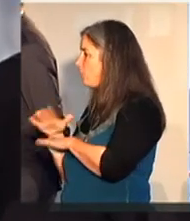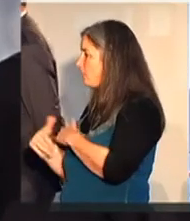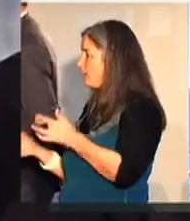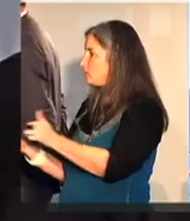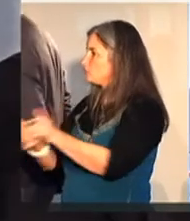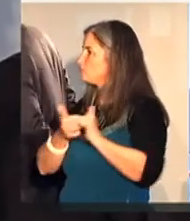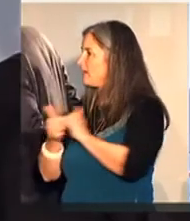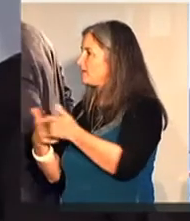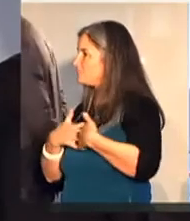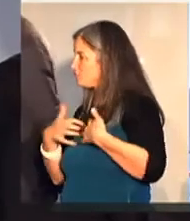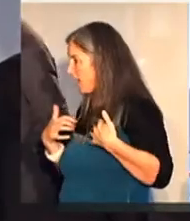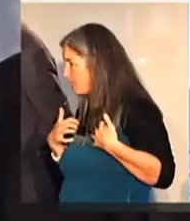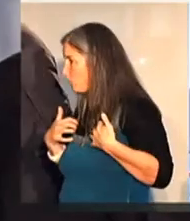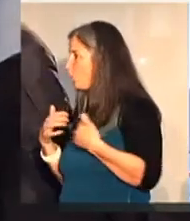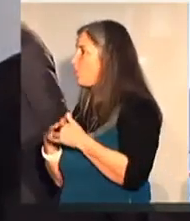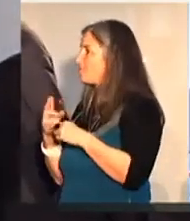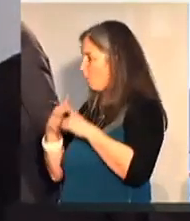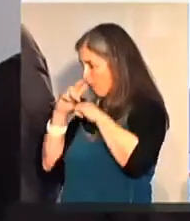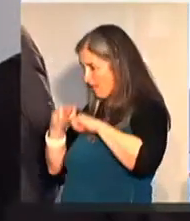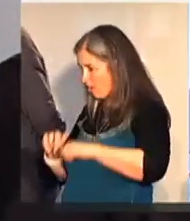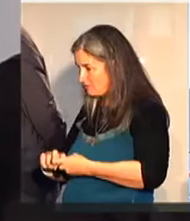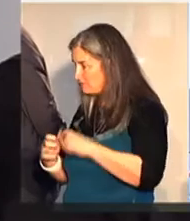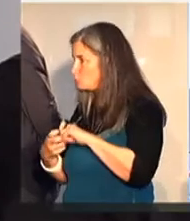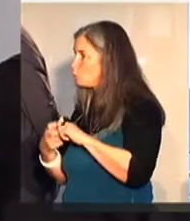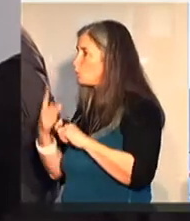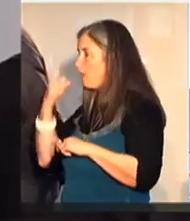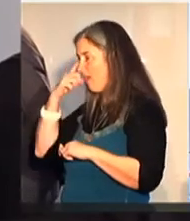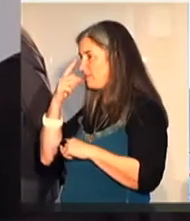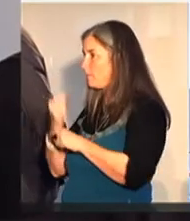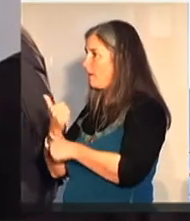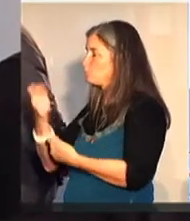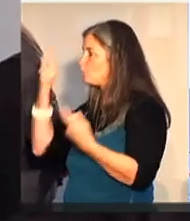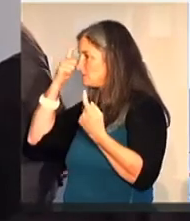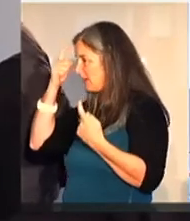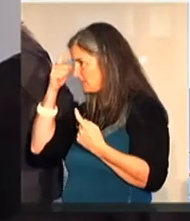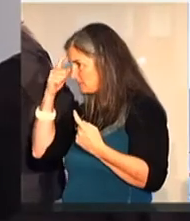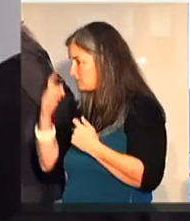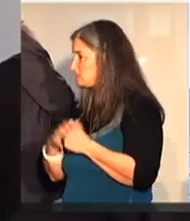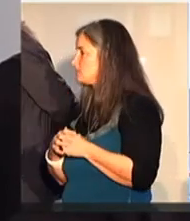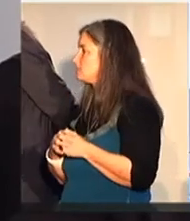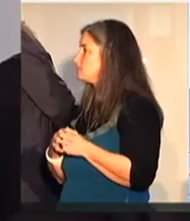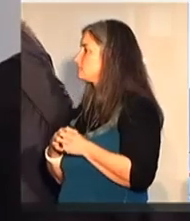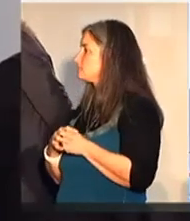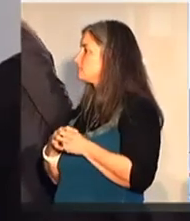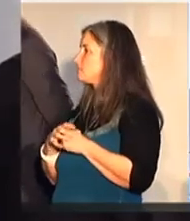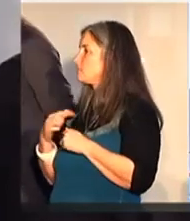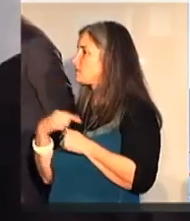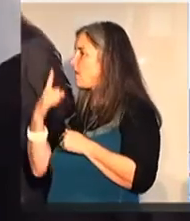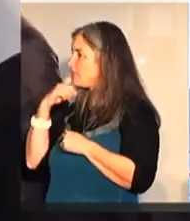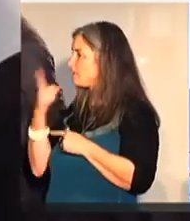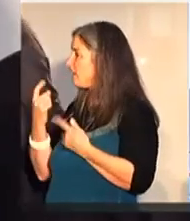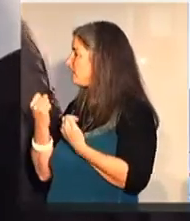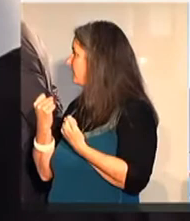framework for analysing these issues, I think also makes a lot of sense. One thing I would, and I think that might help avoid the